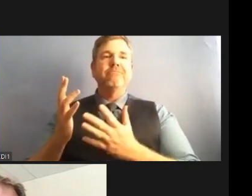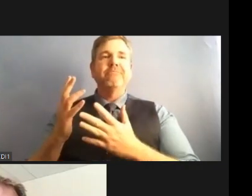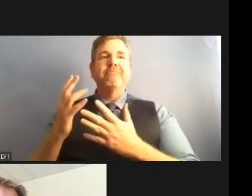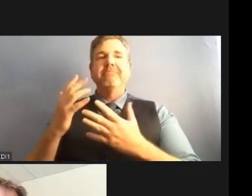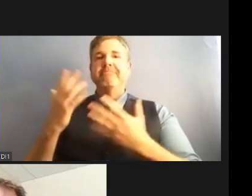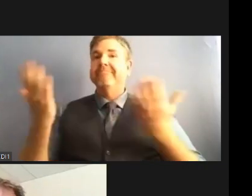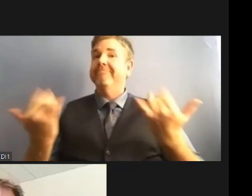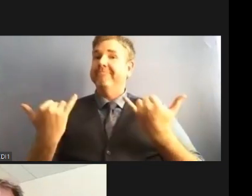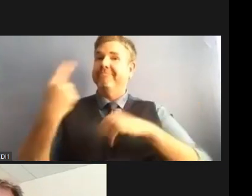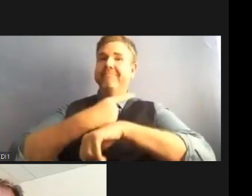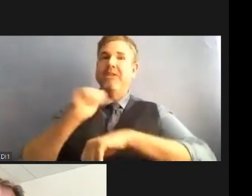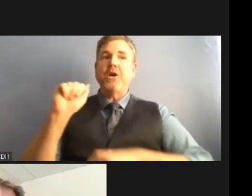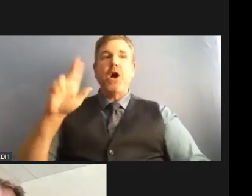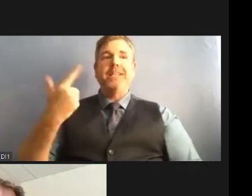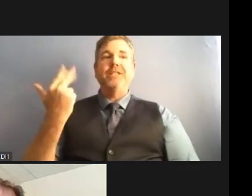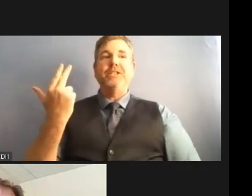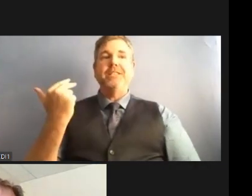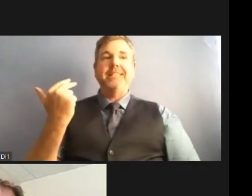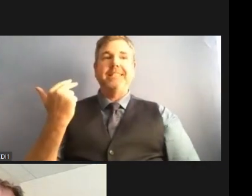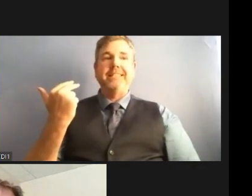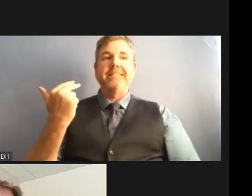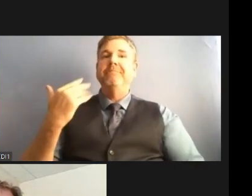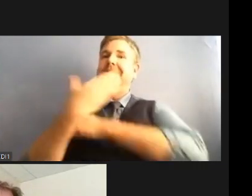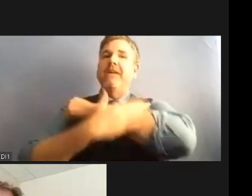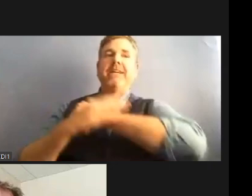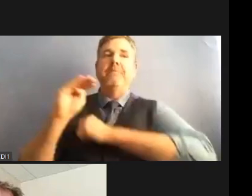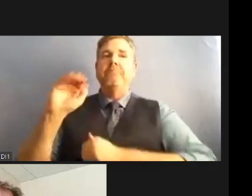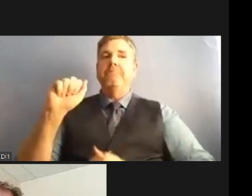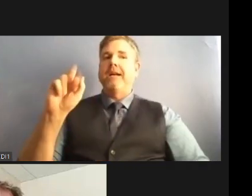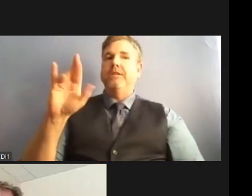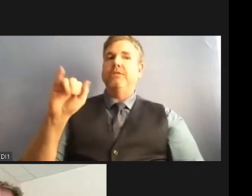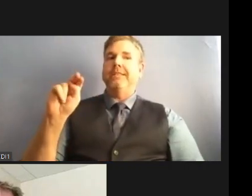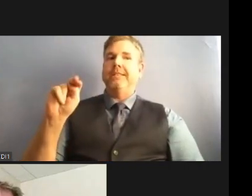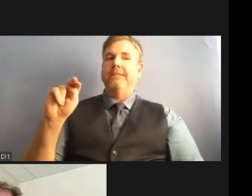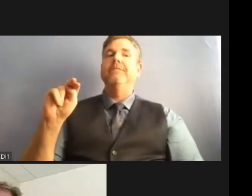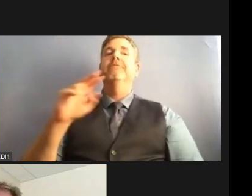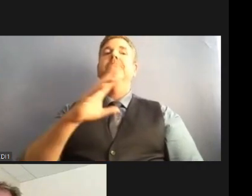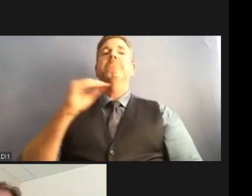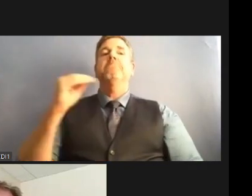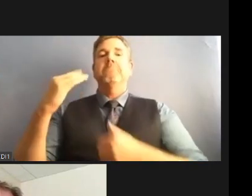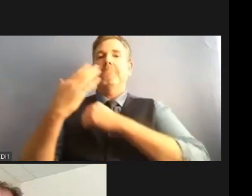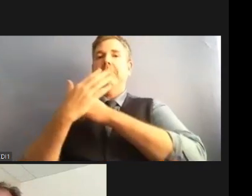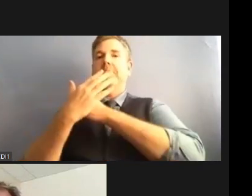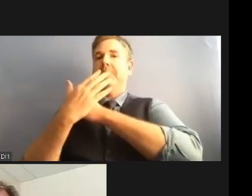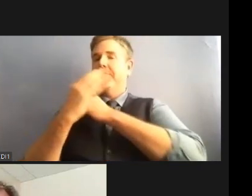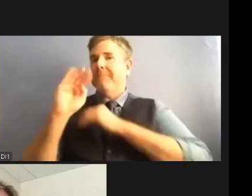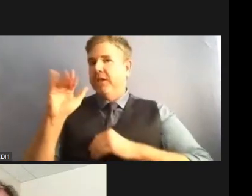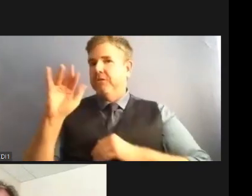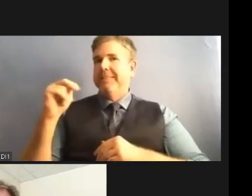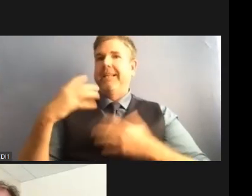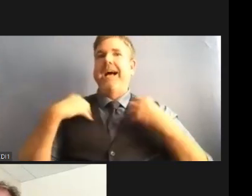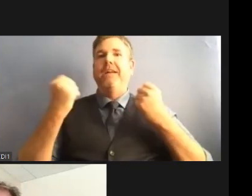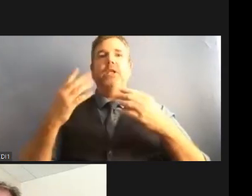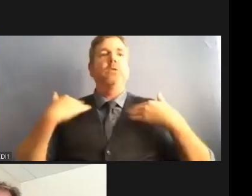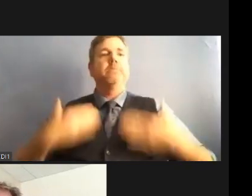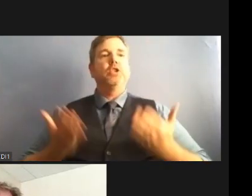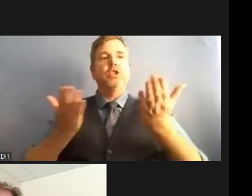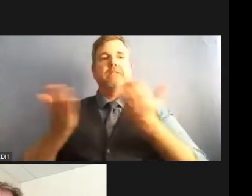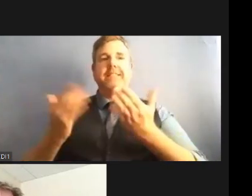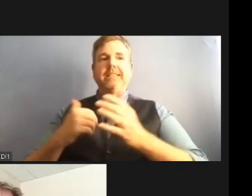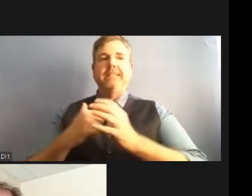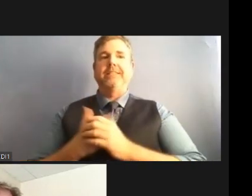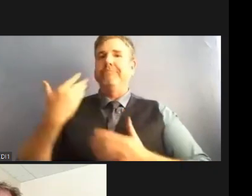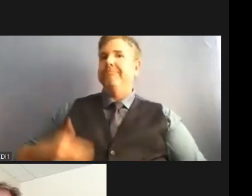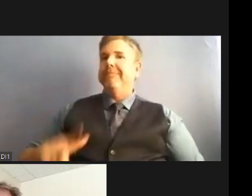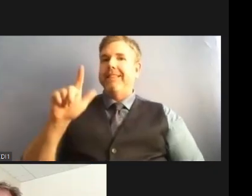Marin and Marin Health and Human Services. I'm Lainey Hendricks, Public Information Officer for the County of Marin, and I'll be your